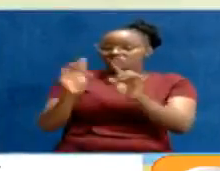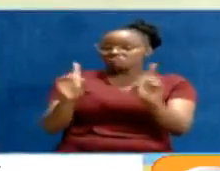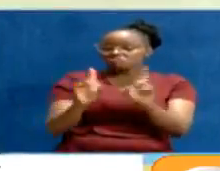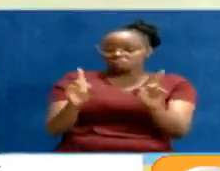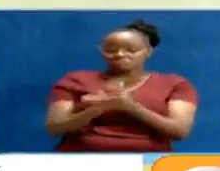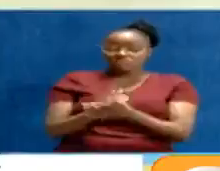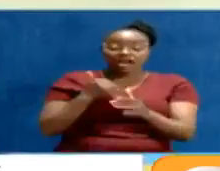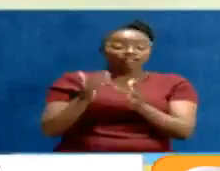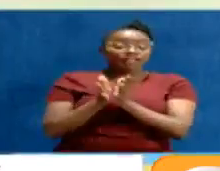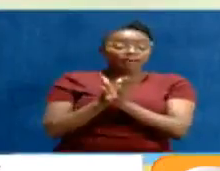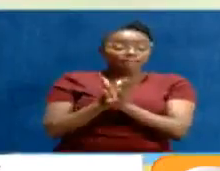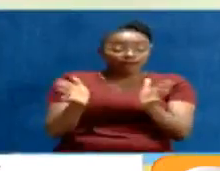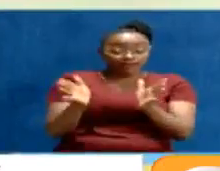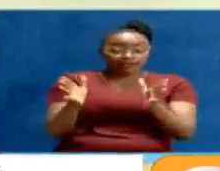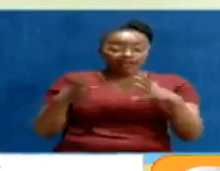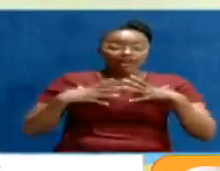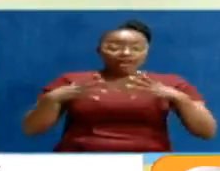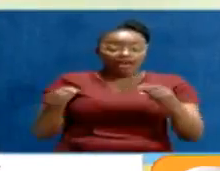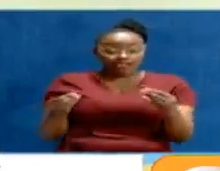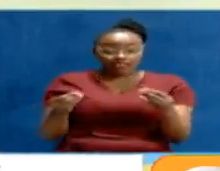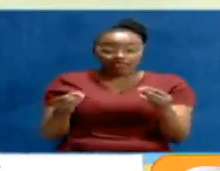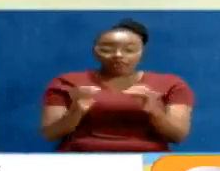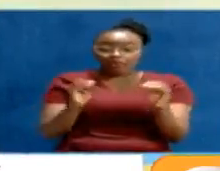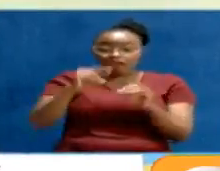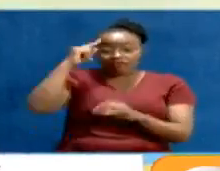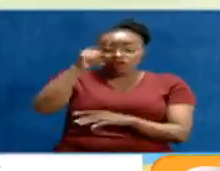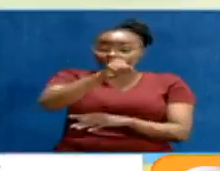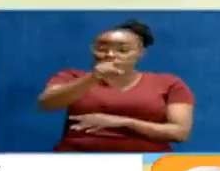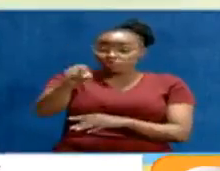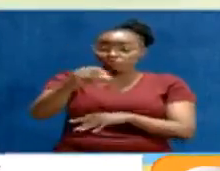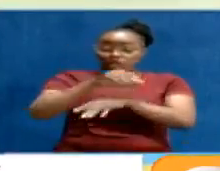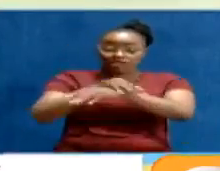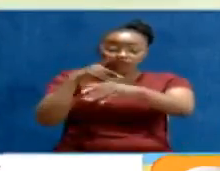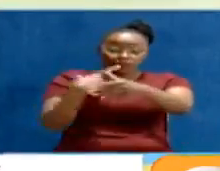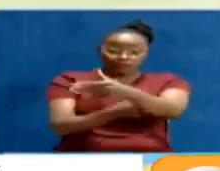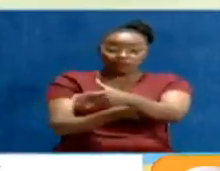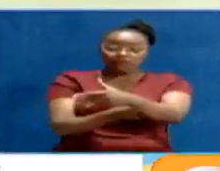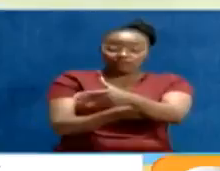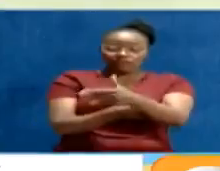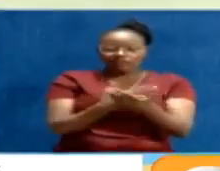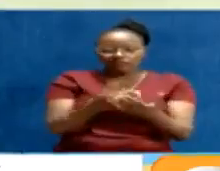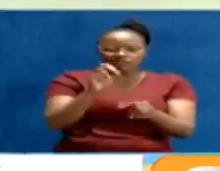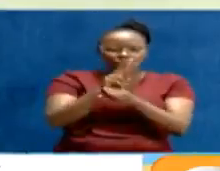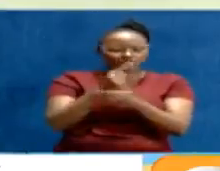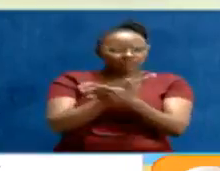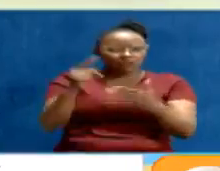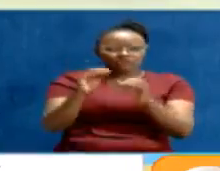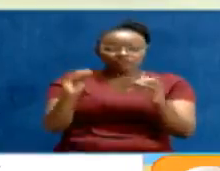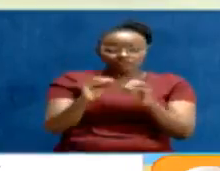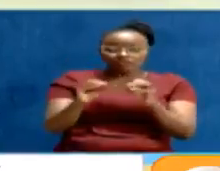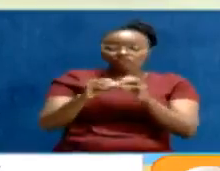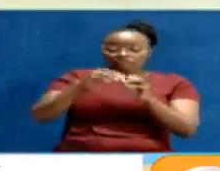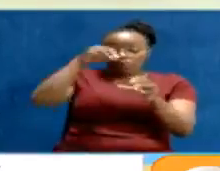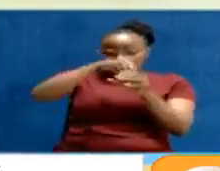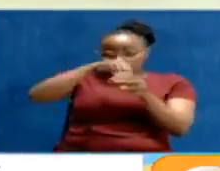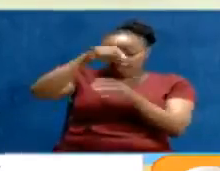There will be no public health arm for you to get your vaccine dose at 12 weeks. It is still